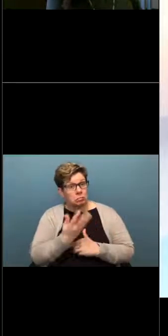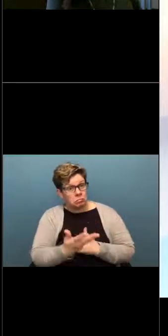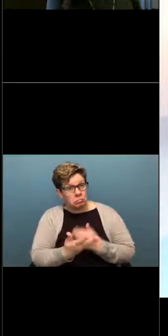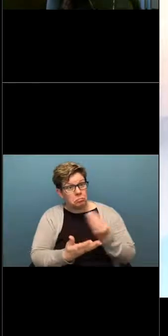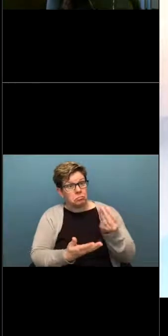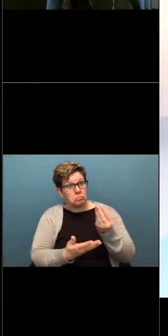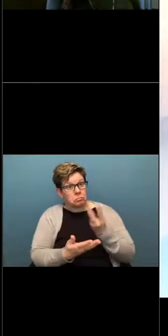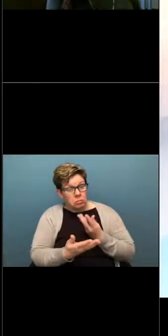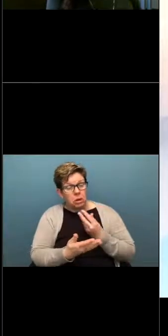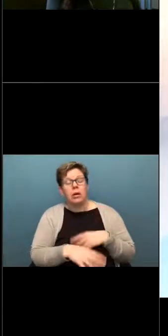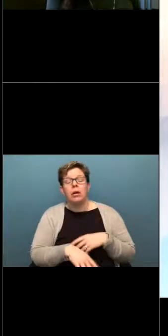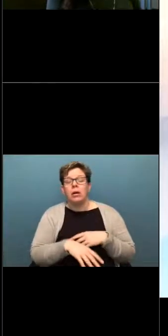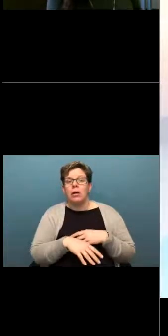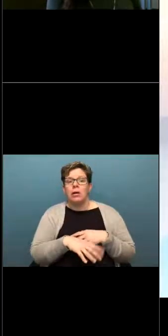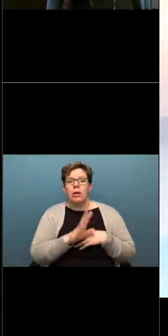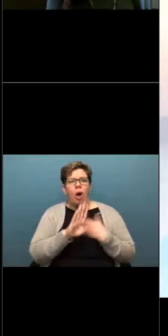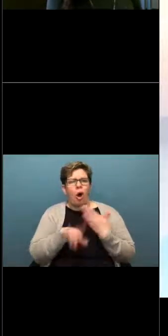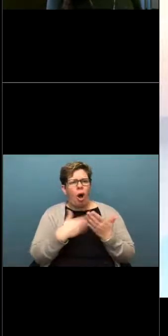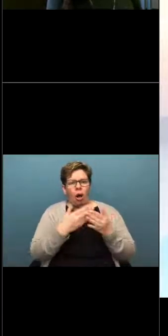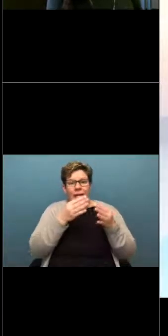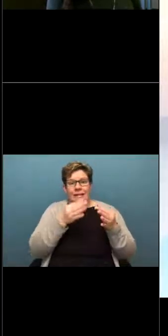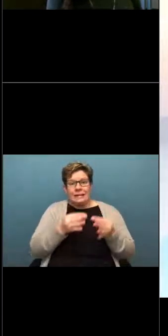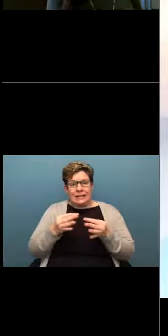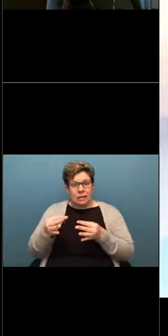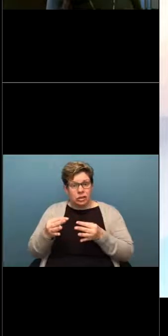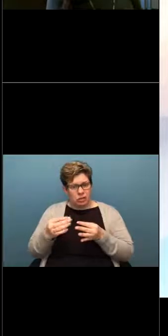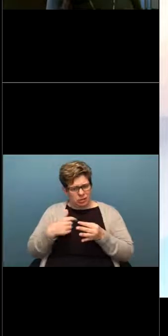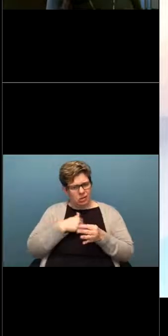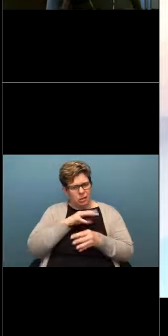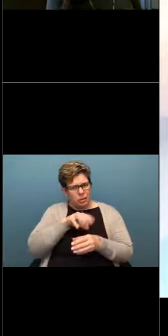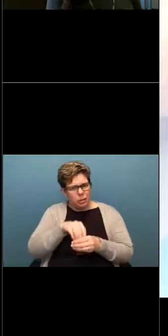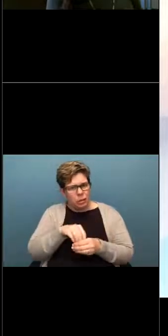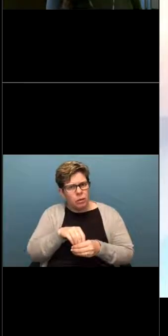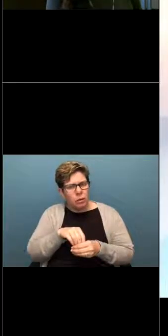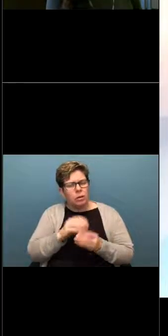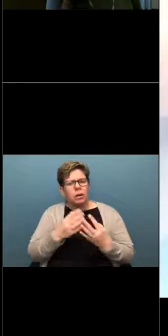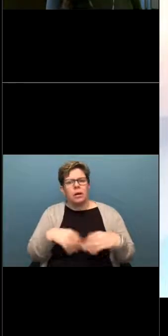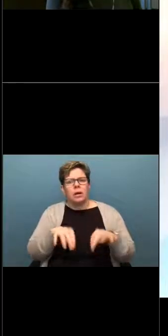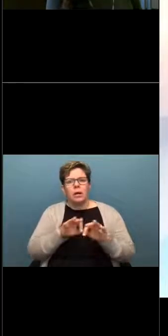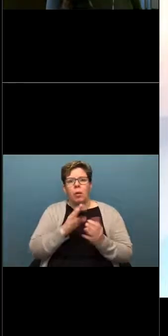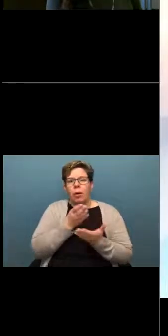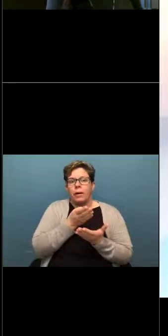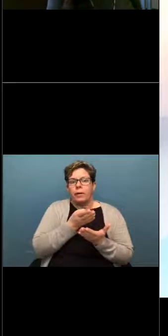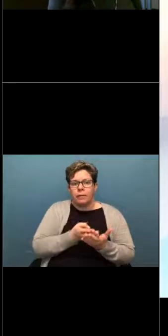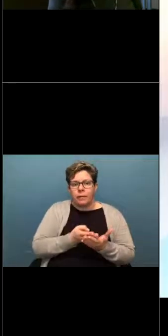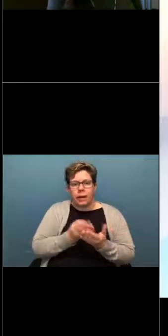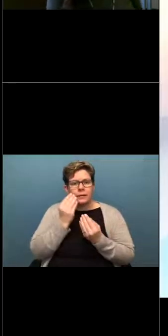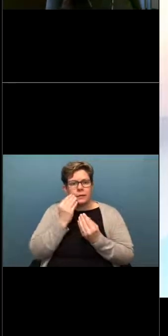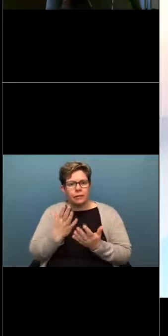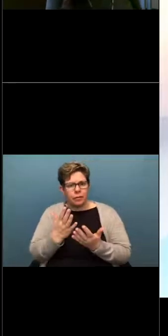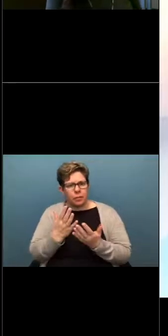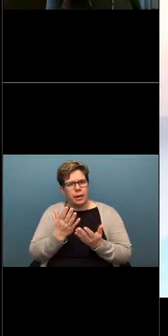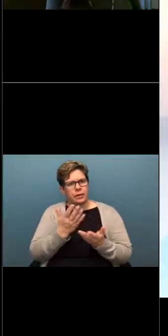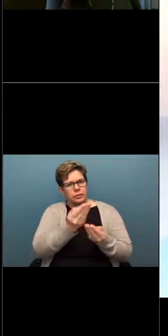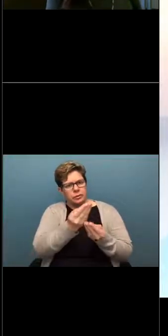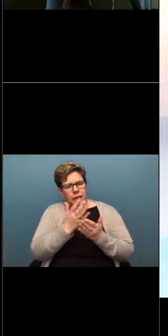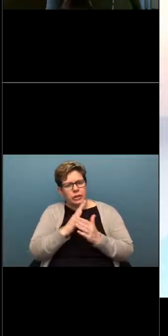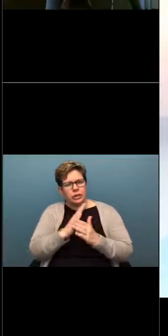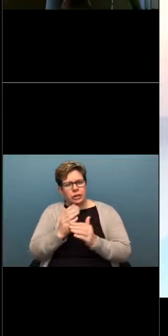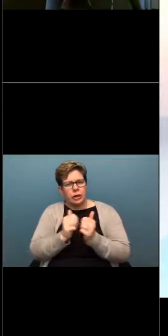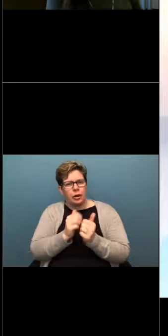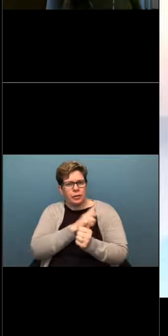with decision making, they're included in, and important facts and information are transmitted to the patient,